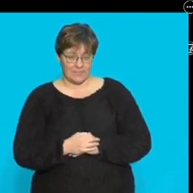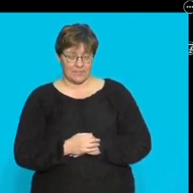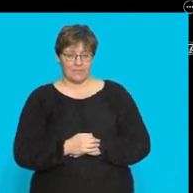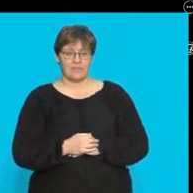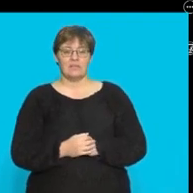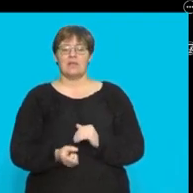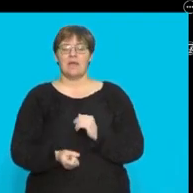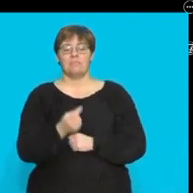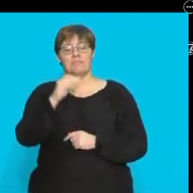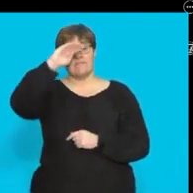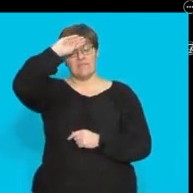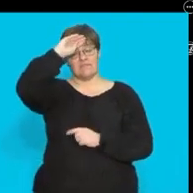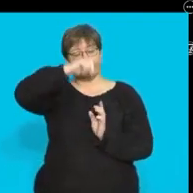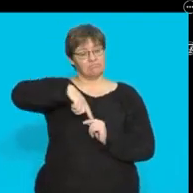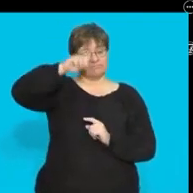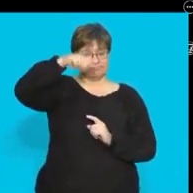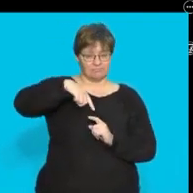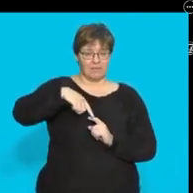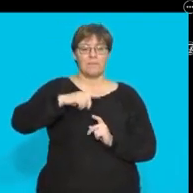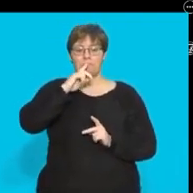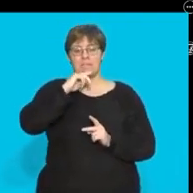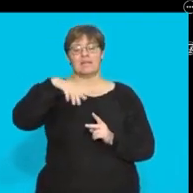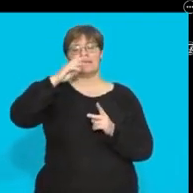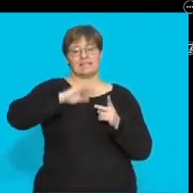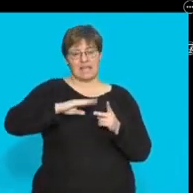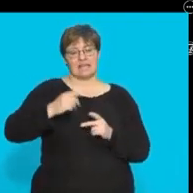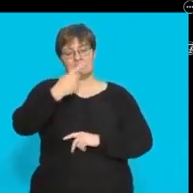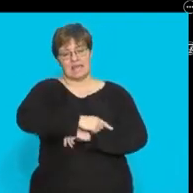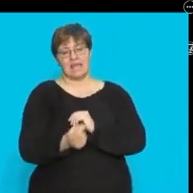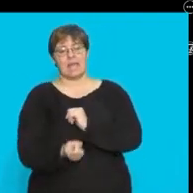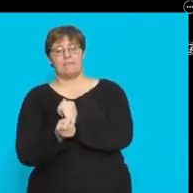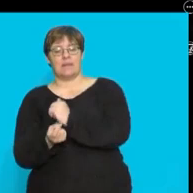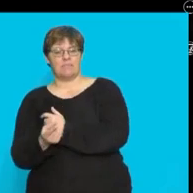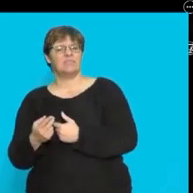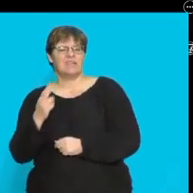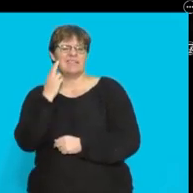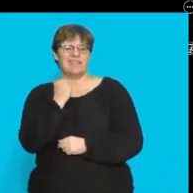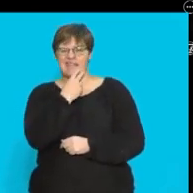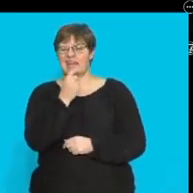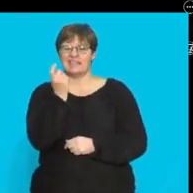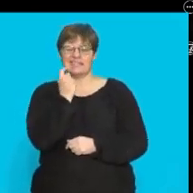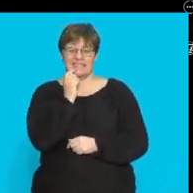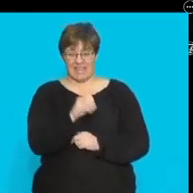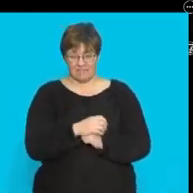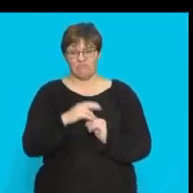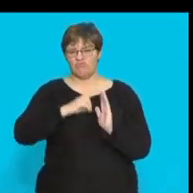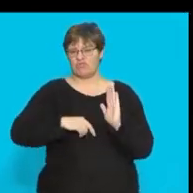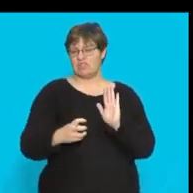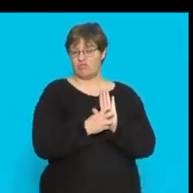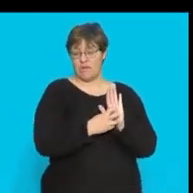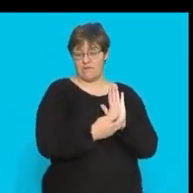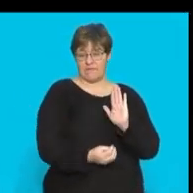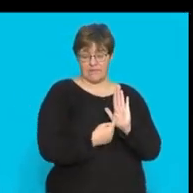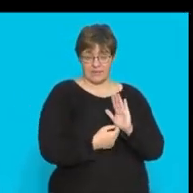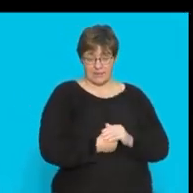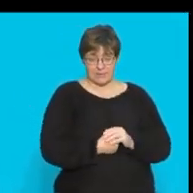the fever spiked every second day. Nice and easy, all right, reading from the graph. All